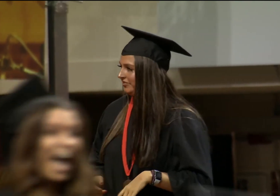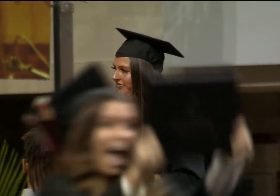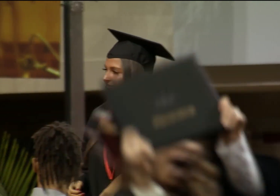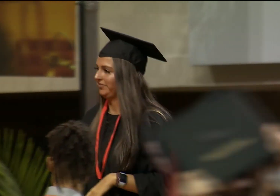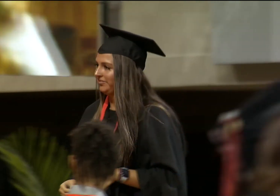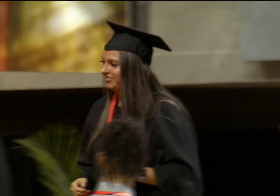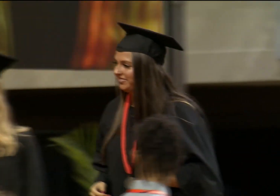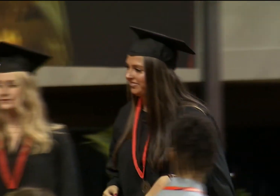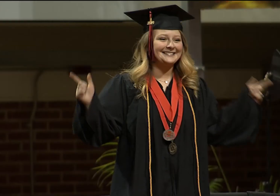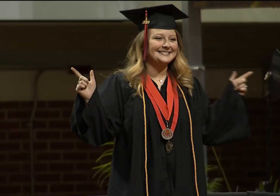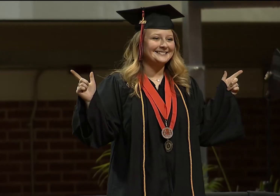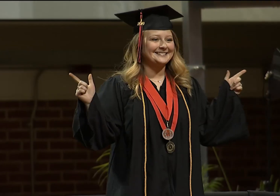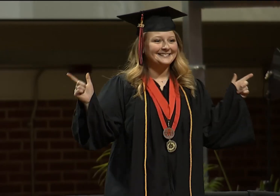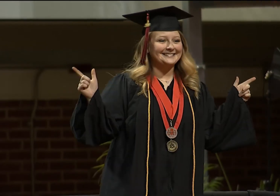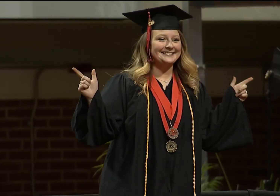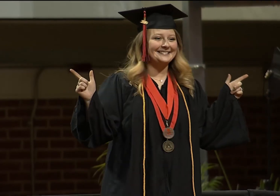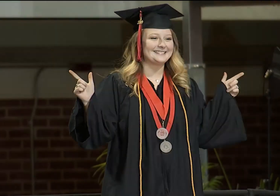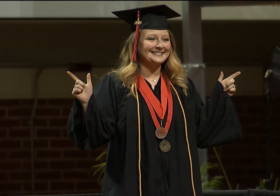Jade Sprecher.